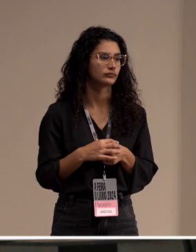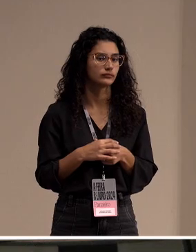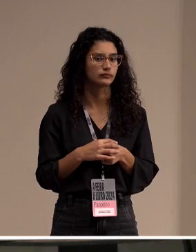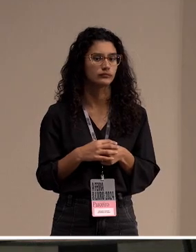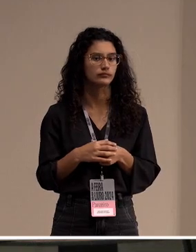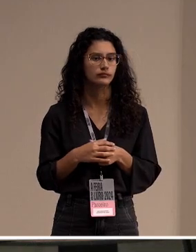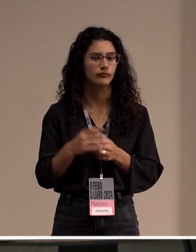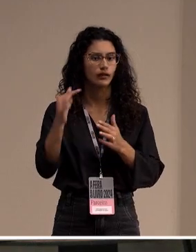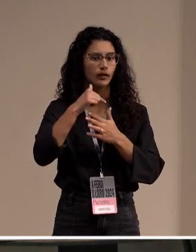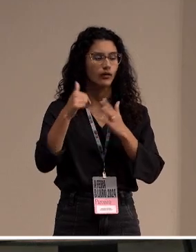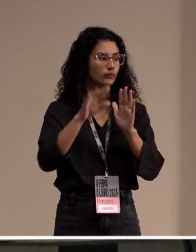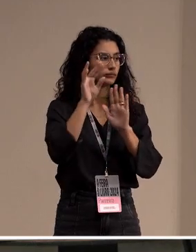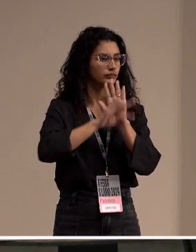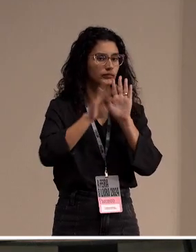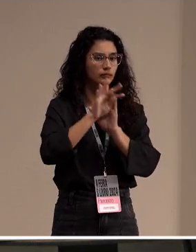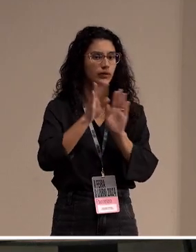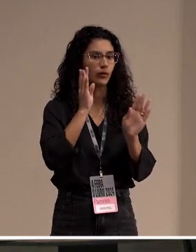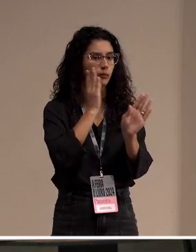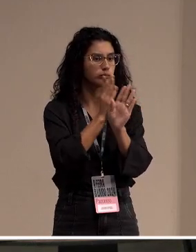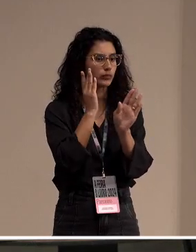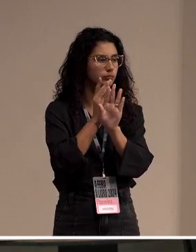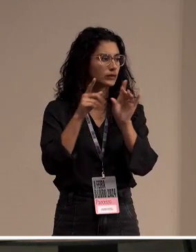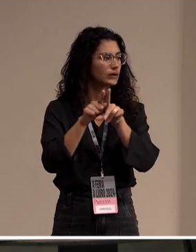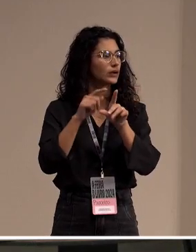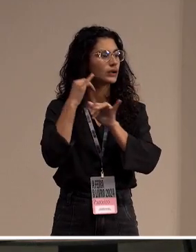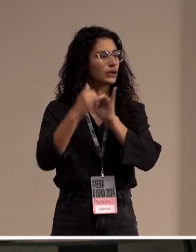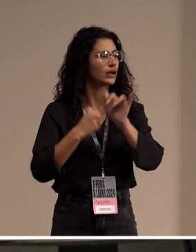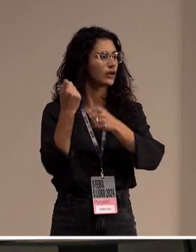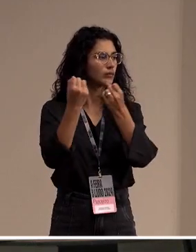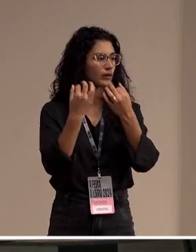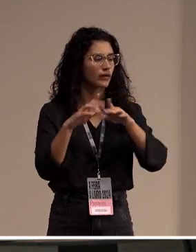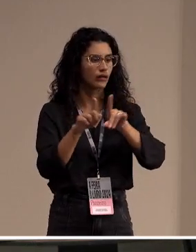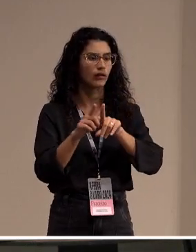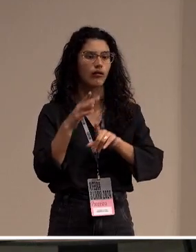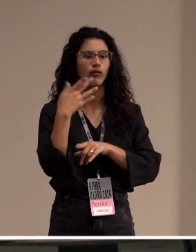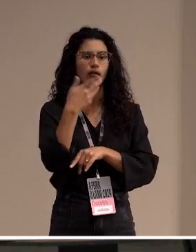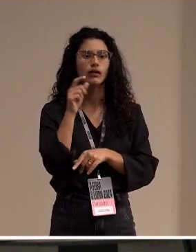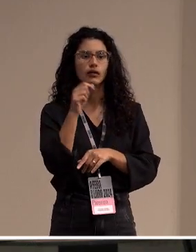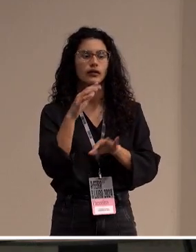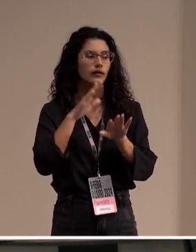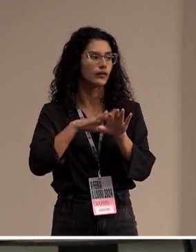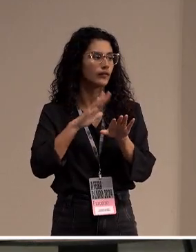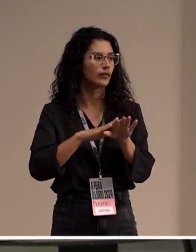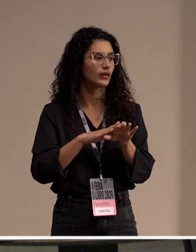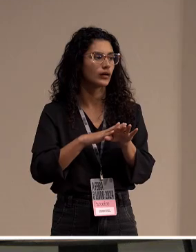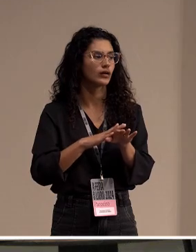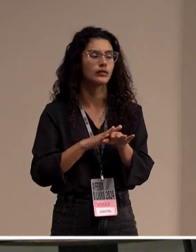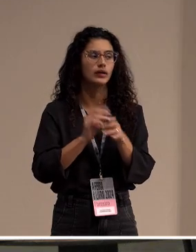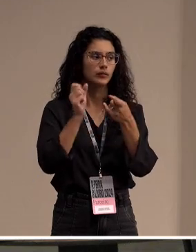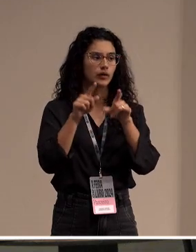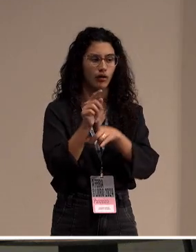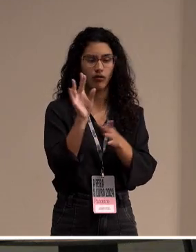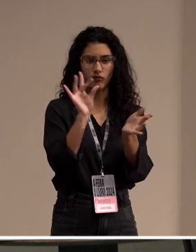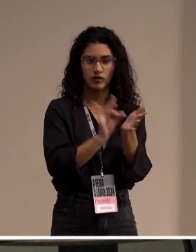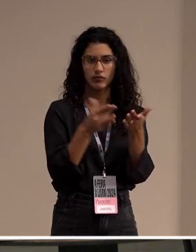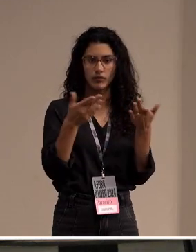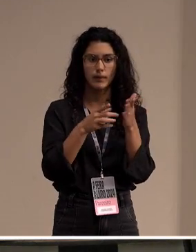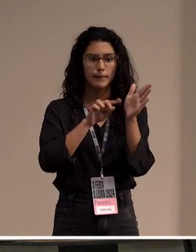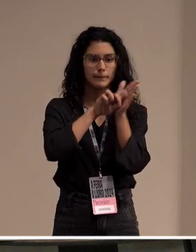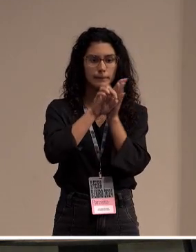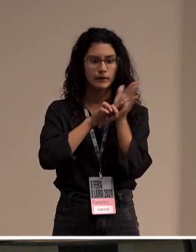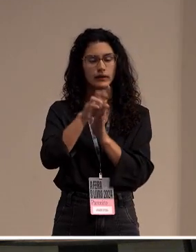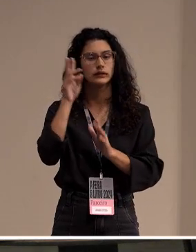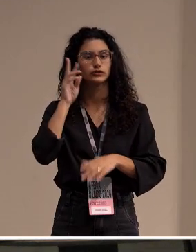Mas em alguns textos que eu encontrei, né, na internet falando sobre ele, diz que você faz, né, você, como você mesmo mencionou aqui agora, essa